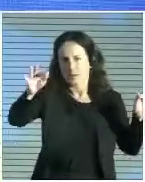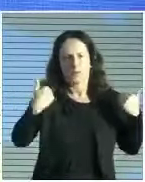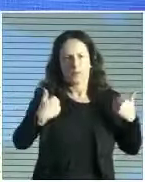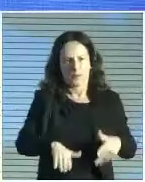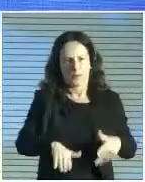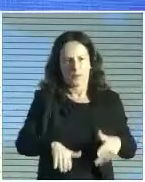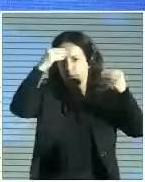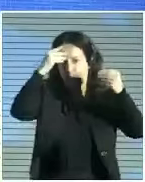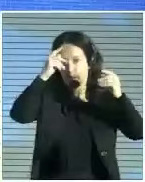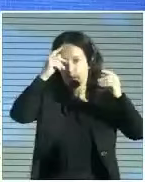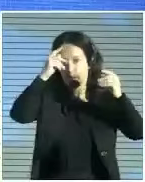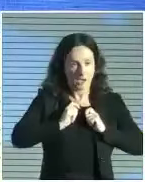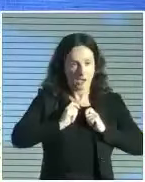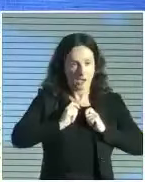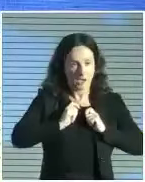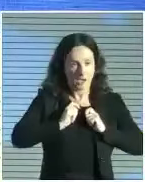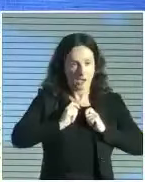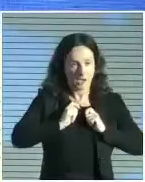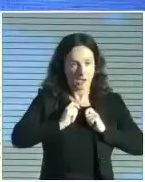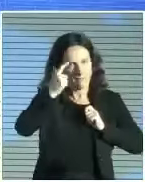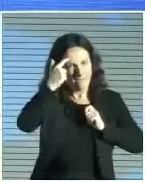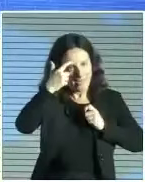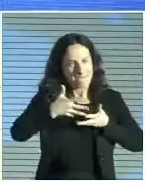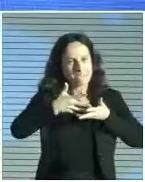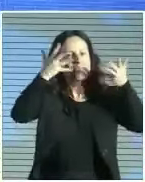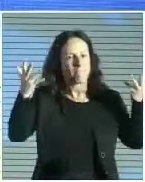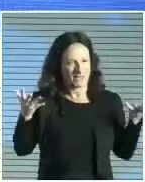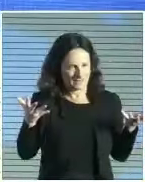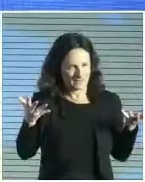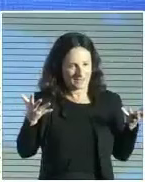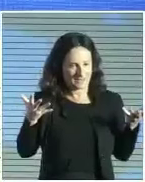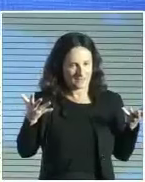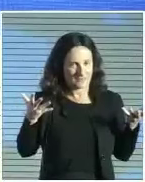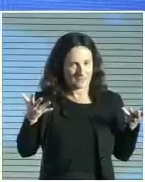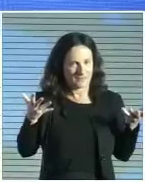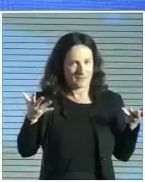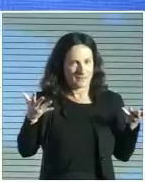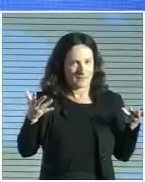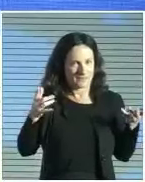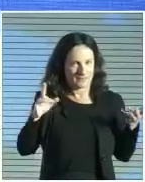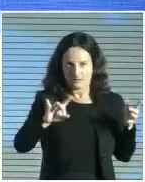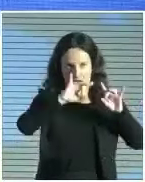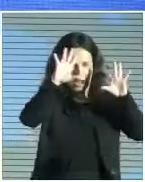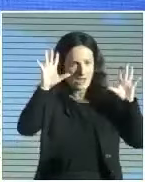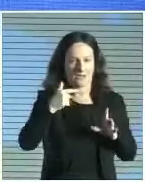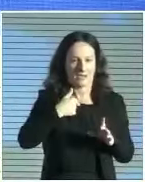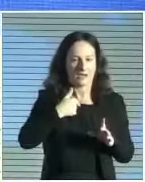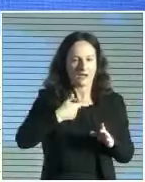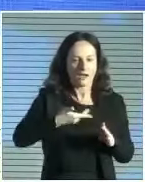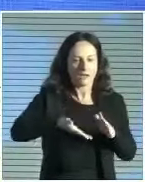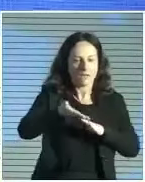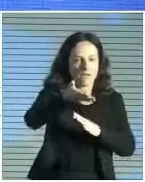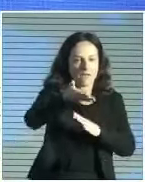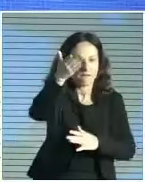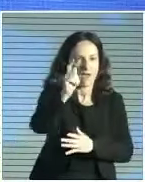to broaden the scope of what we need to put together in order to bring it into just the